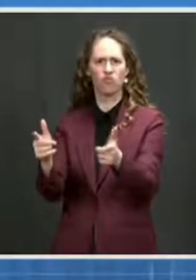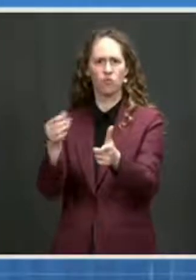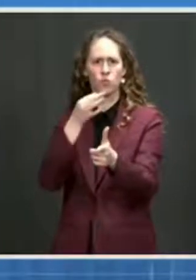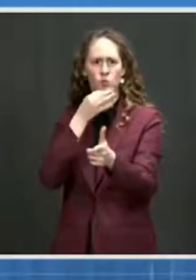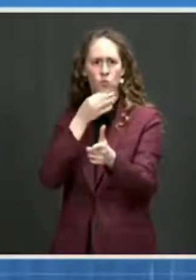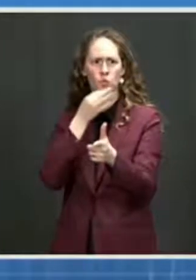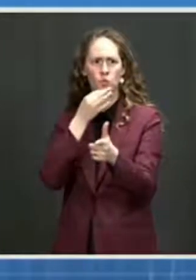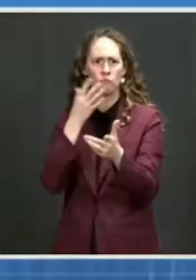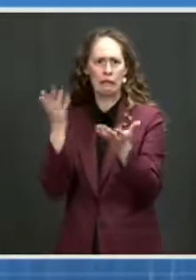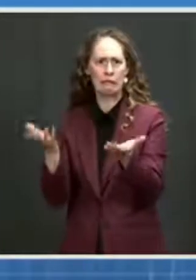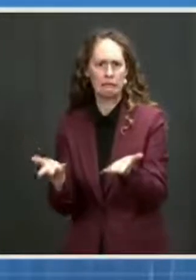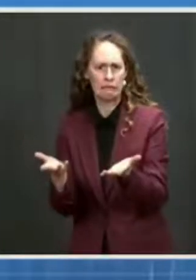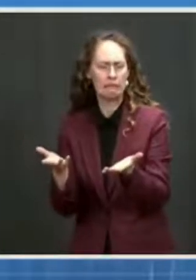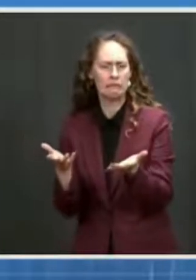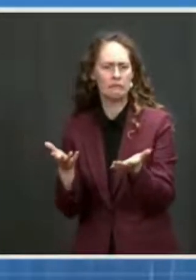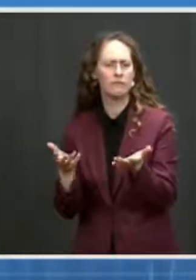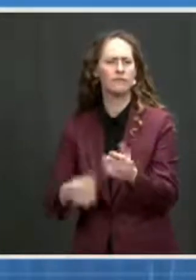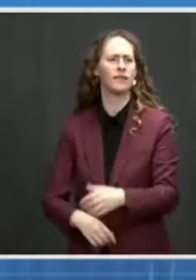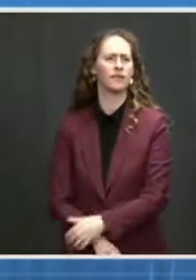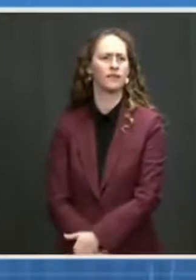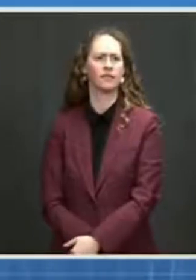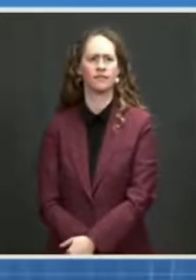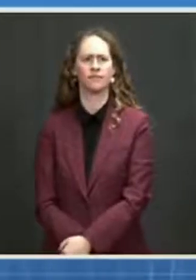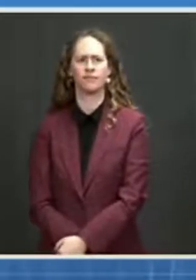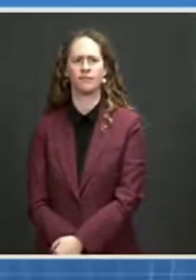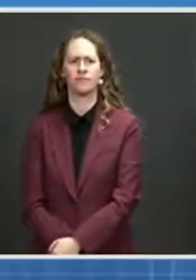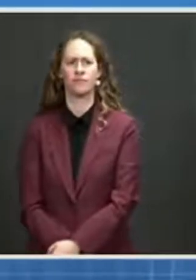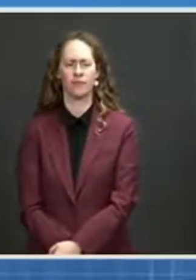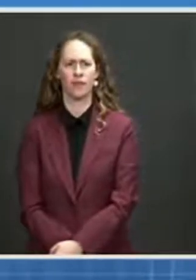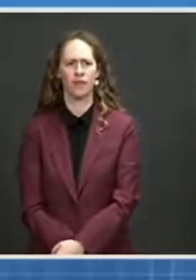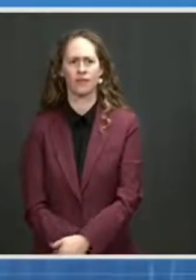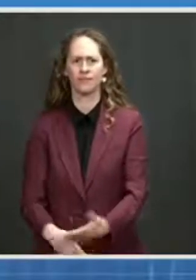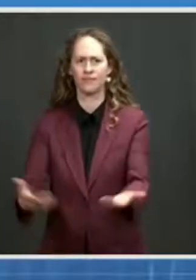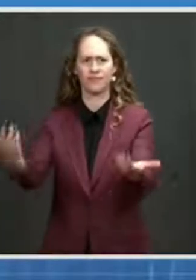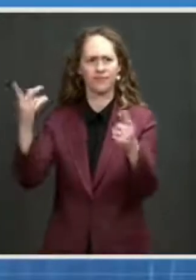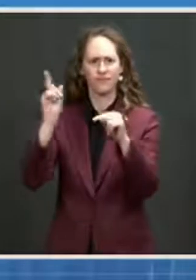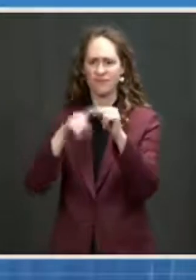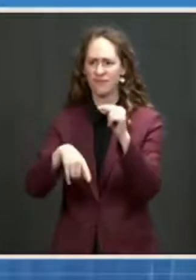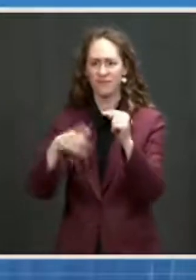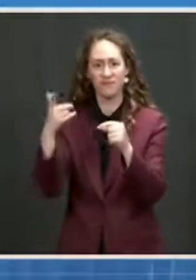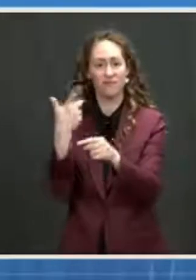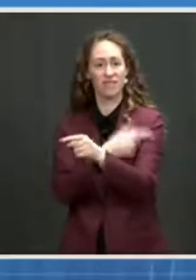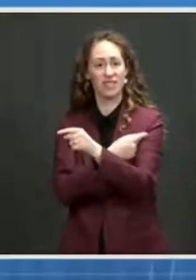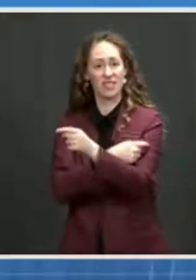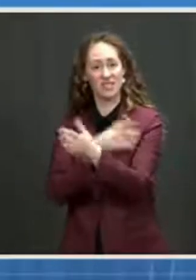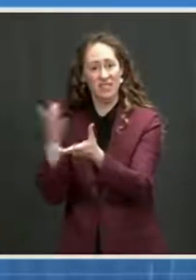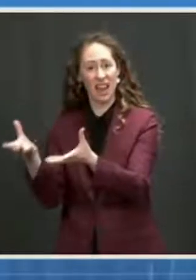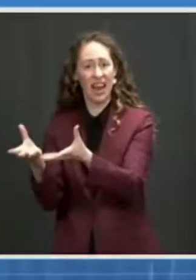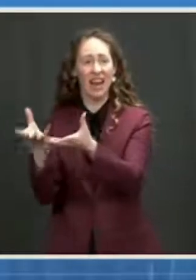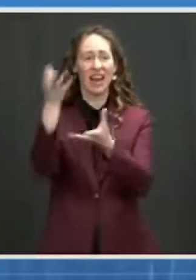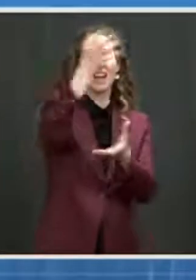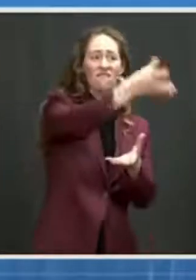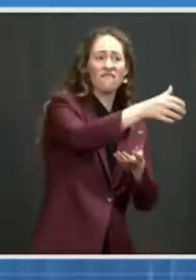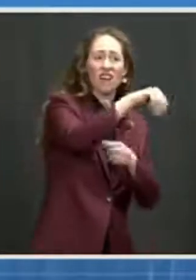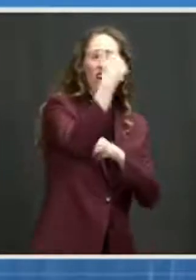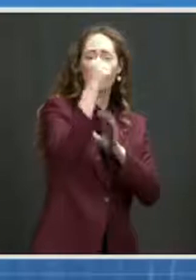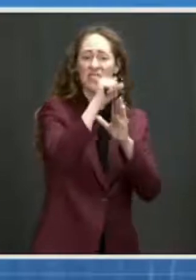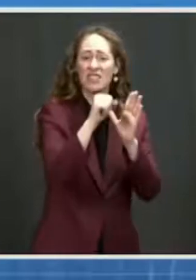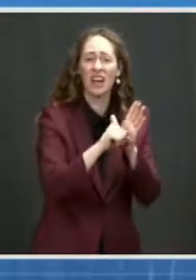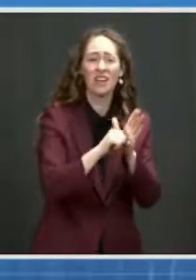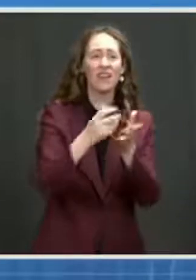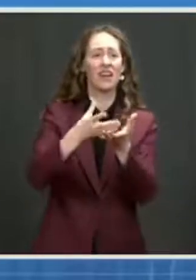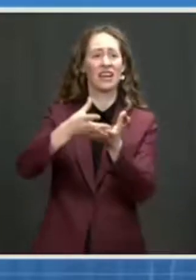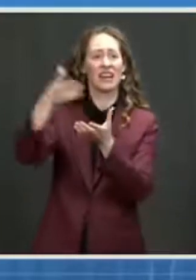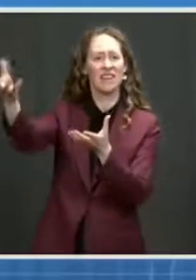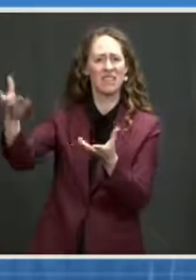them to share the vaccine with other states or countries. I just wondered if there are any solutions for that if the state itself can't use those